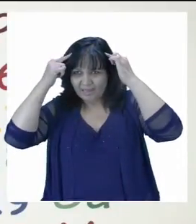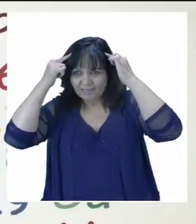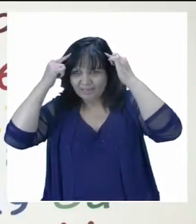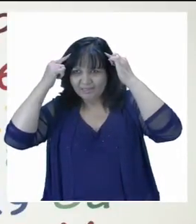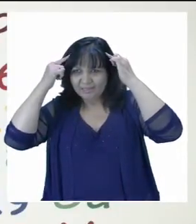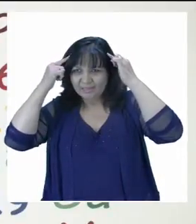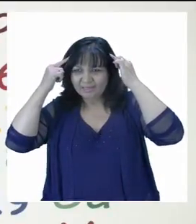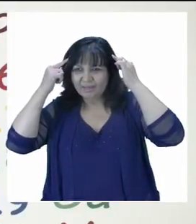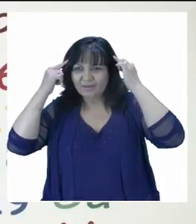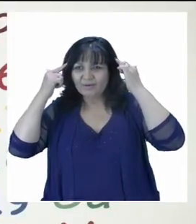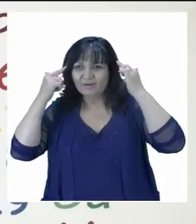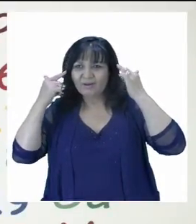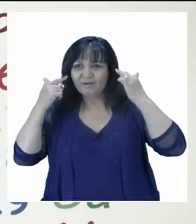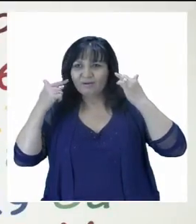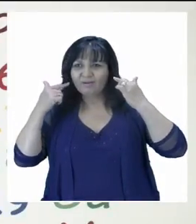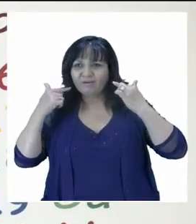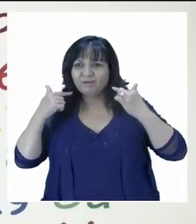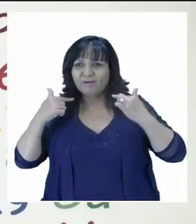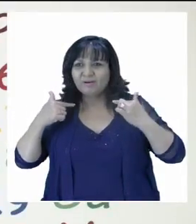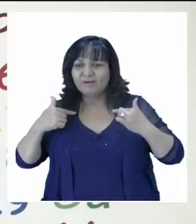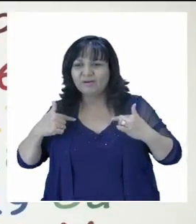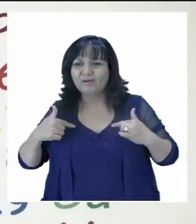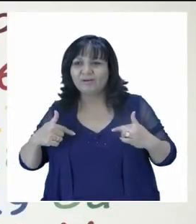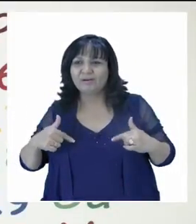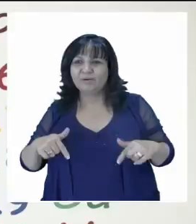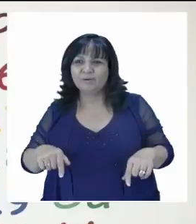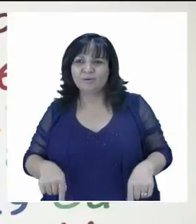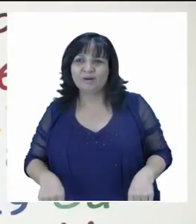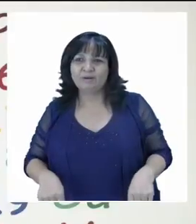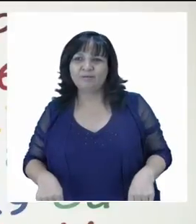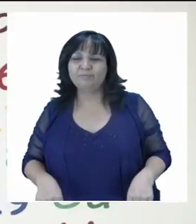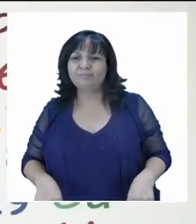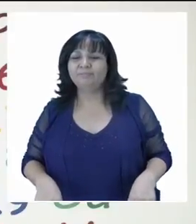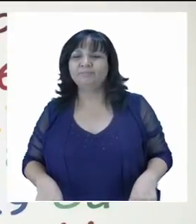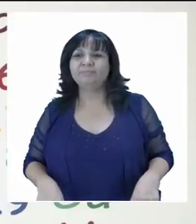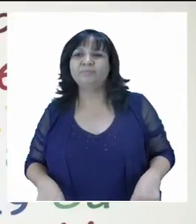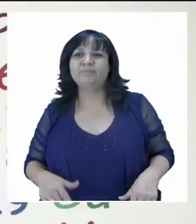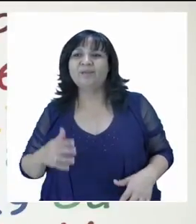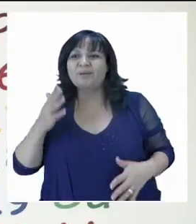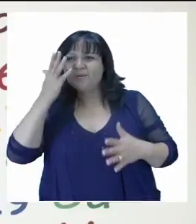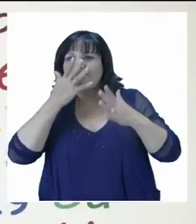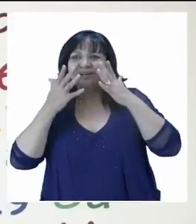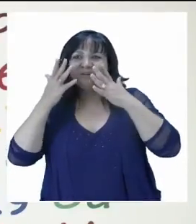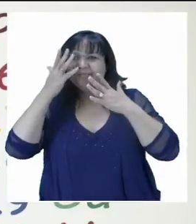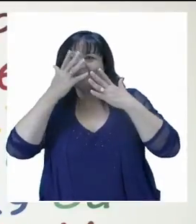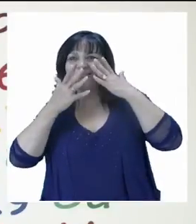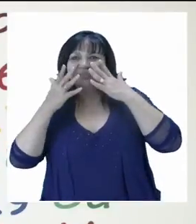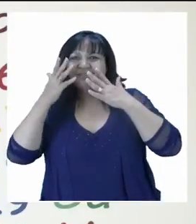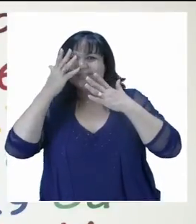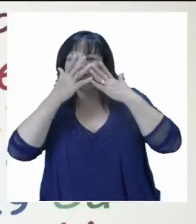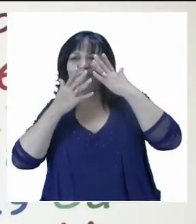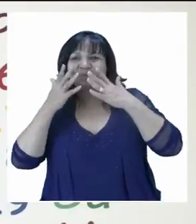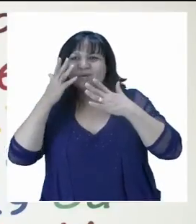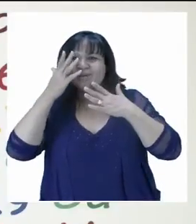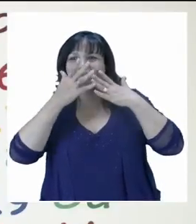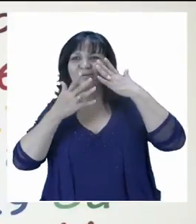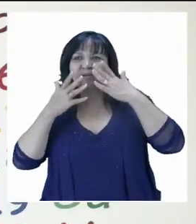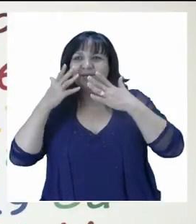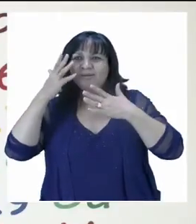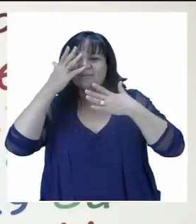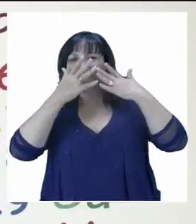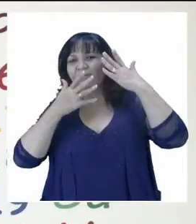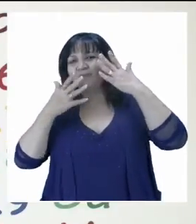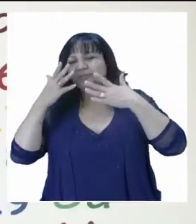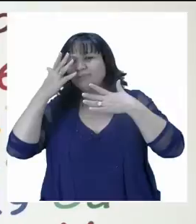to the feet. So first, we must wash our face with our cloth. Wash, wash, wash, wash,